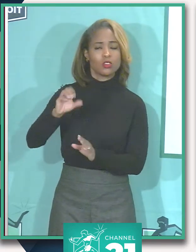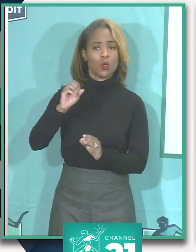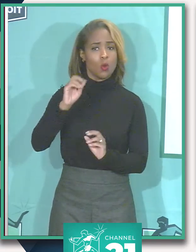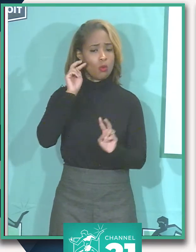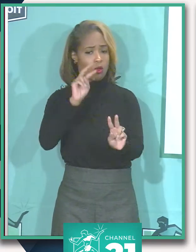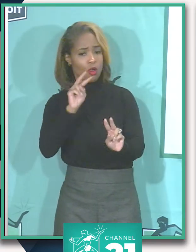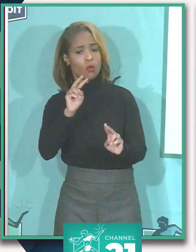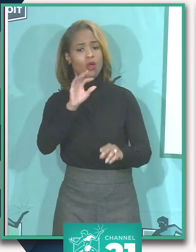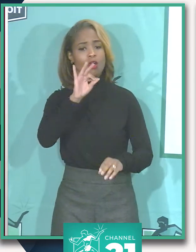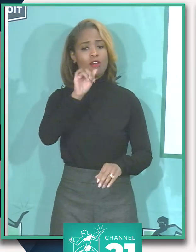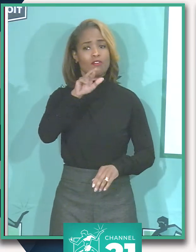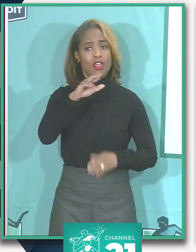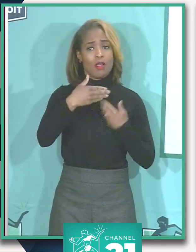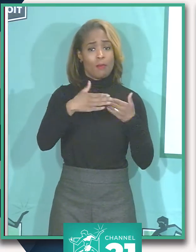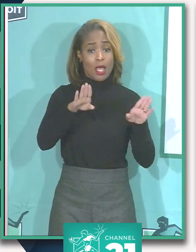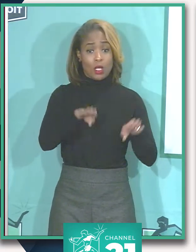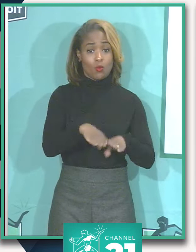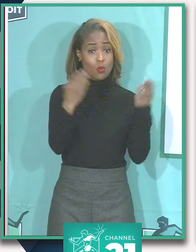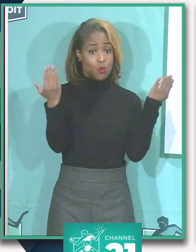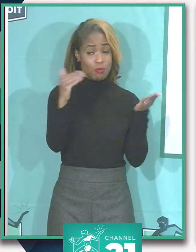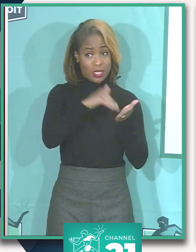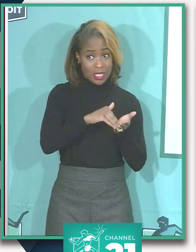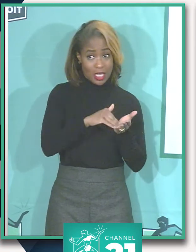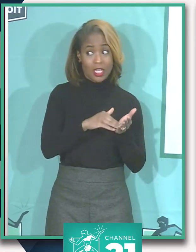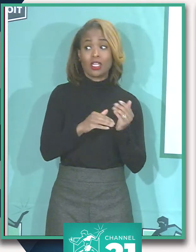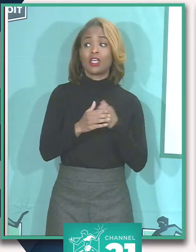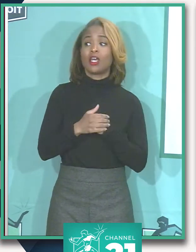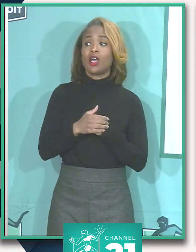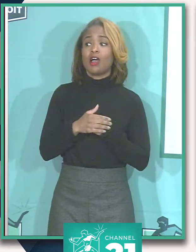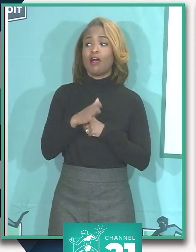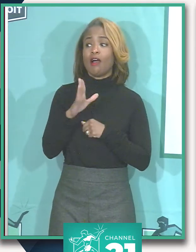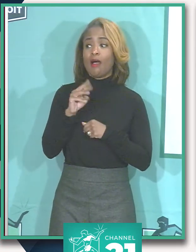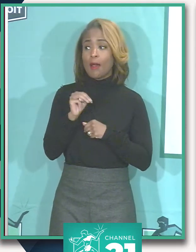up. I believe it's time.